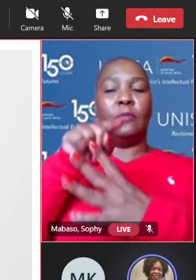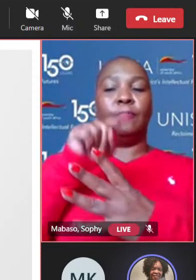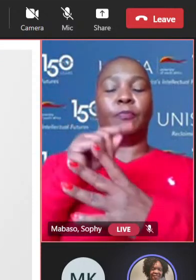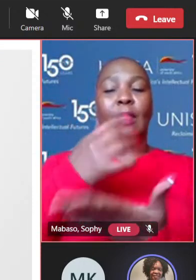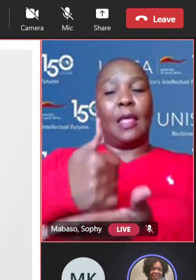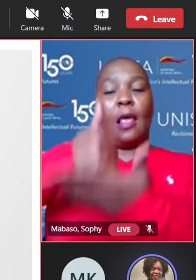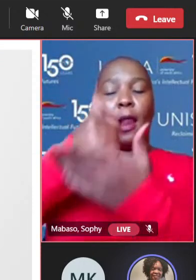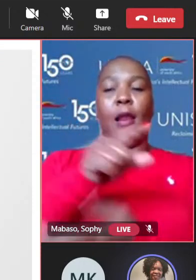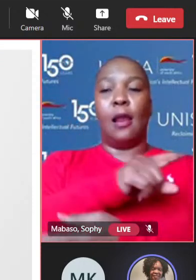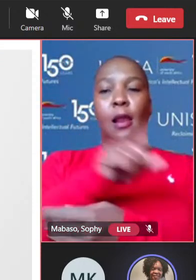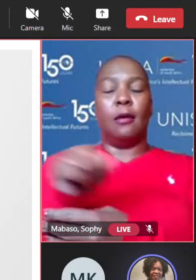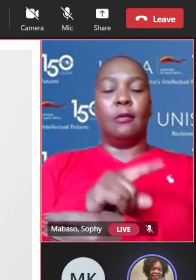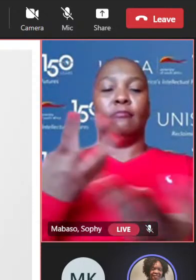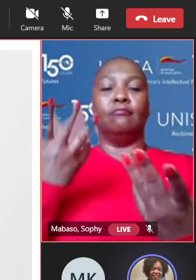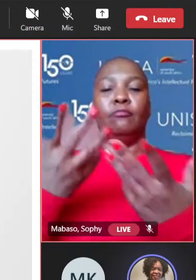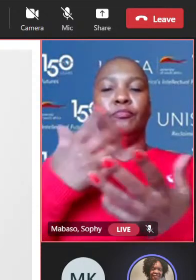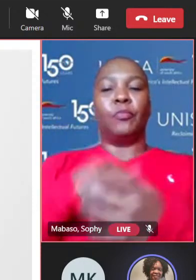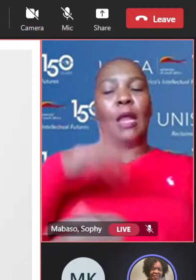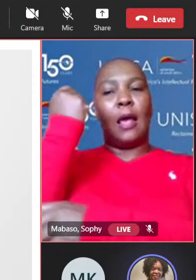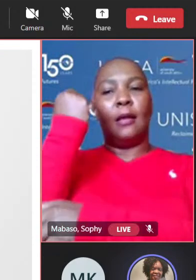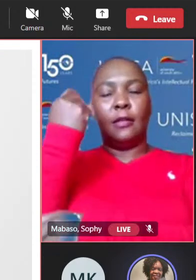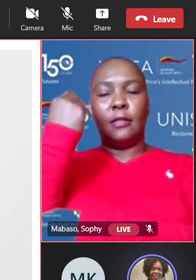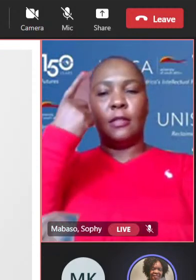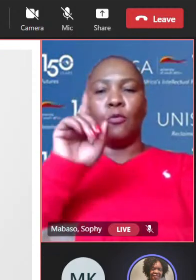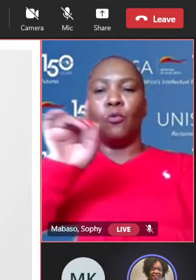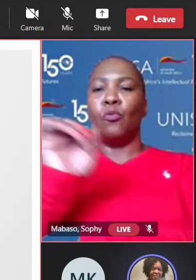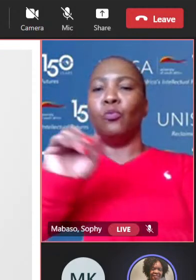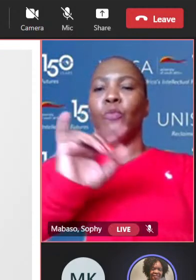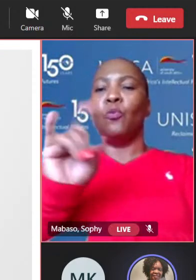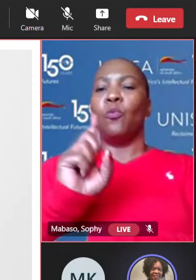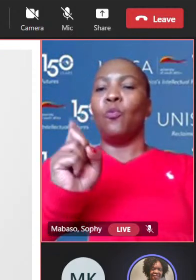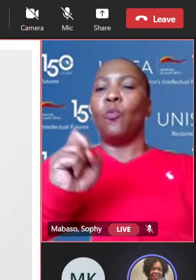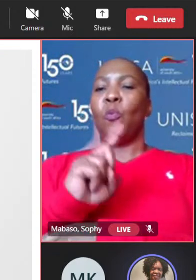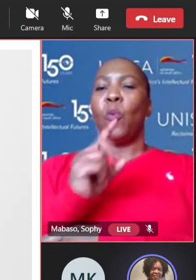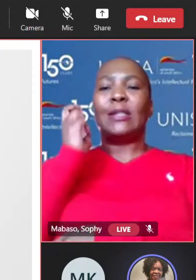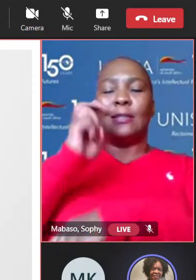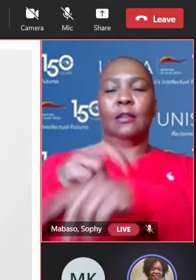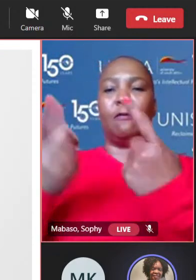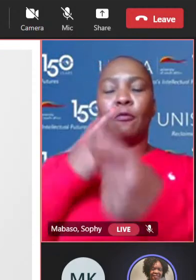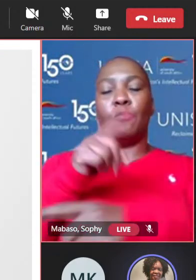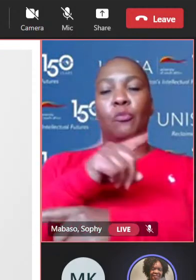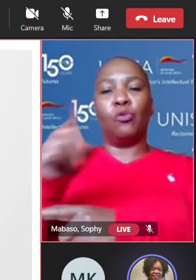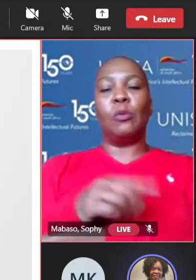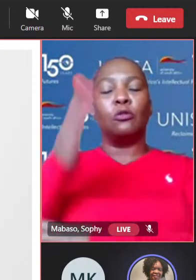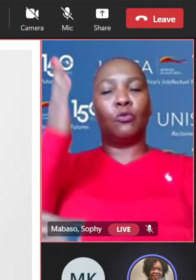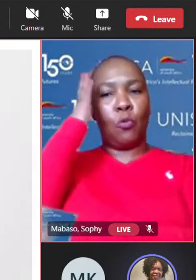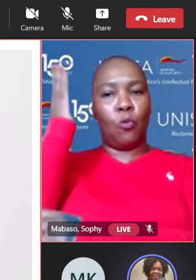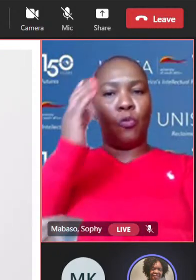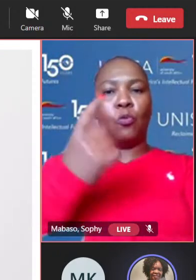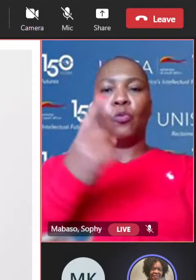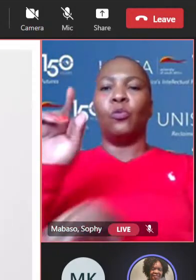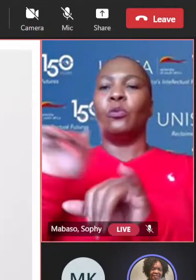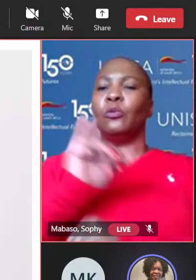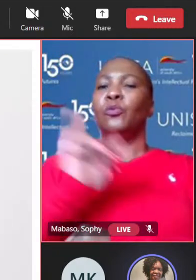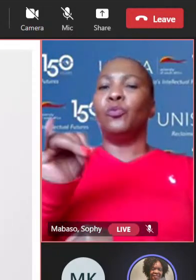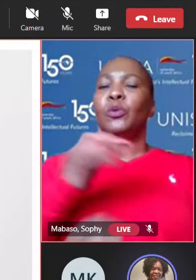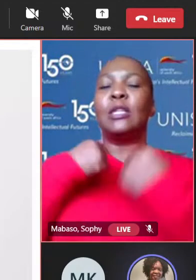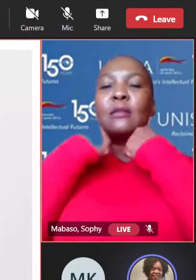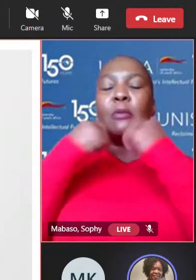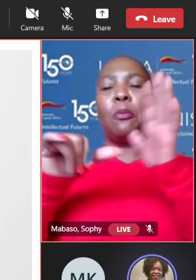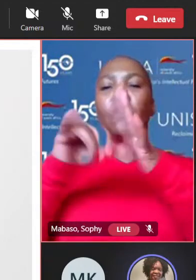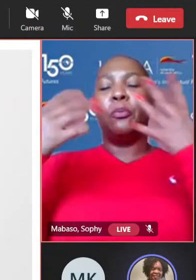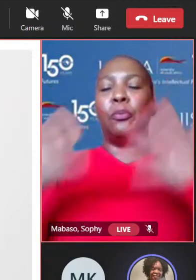you to understand what is required of you. You must also know which assignments are important for you to